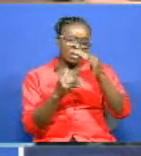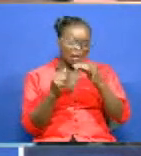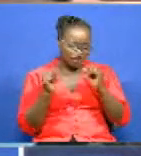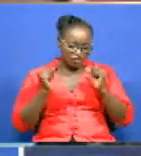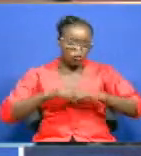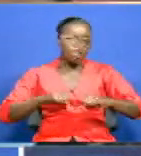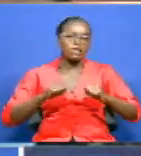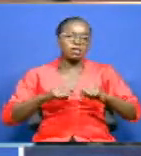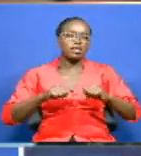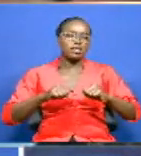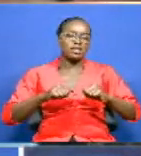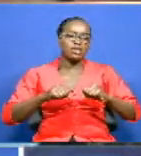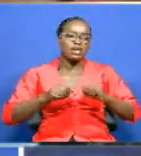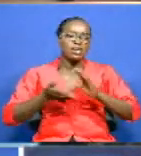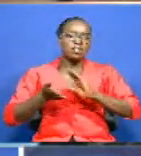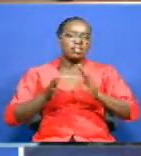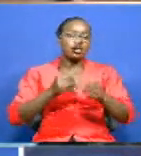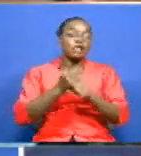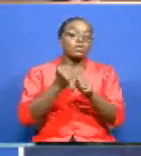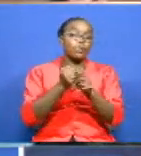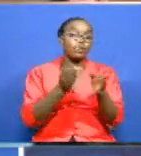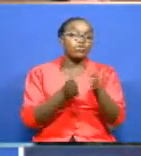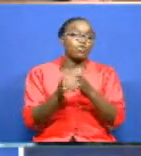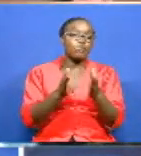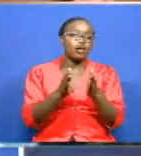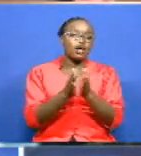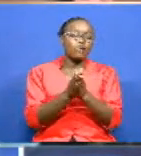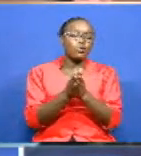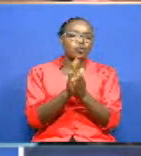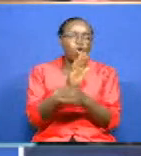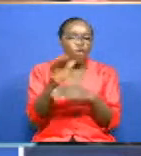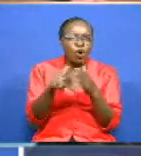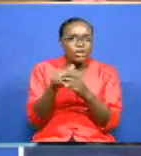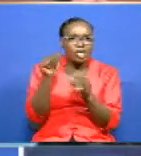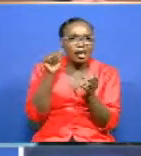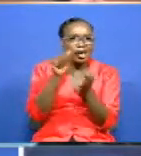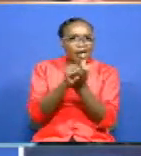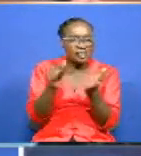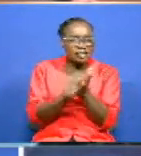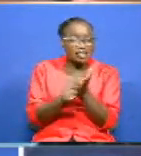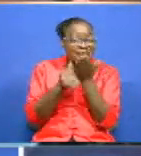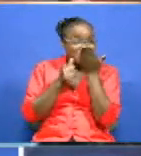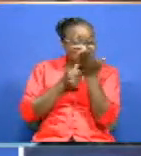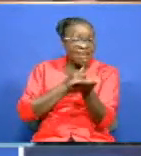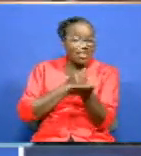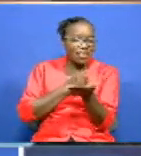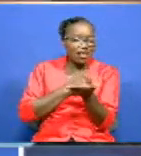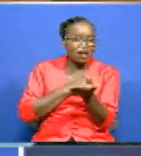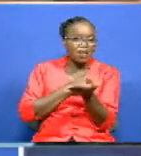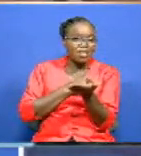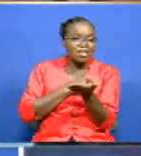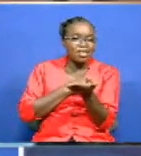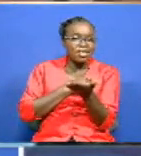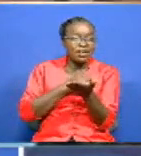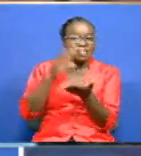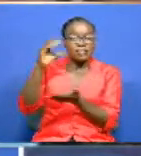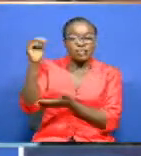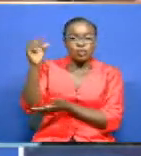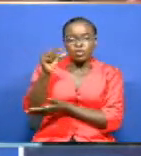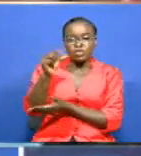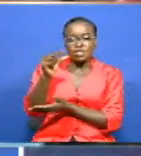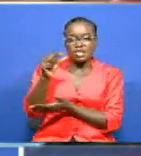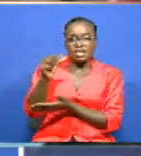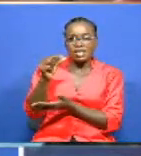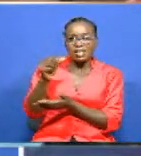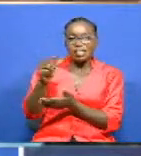compromise into a return to work formula with all the agencies in place, the Council of Governors, after